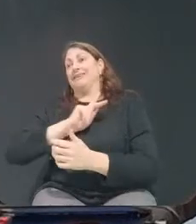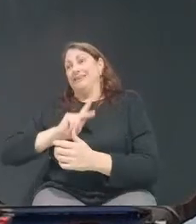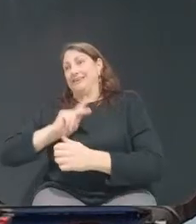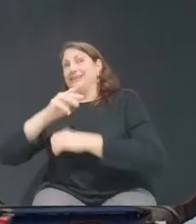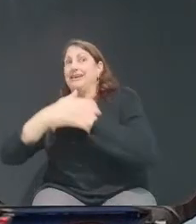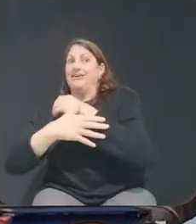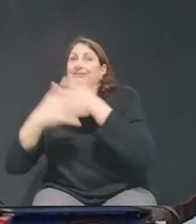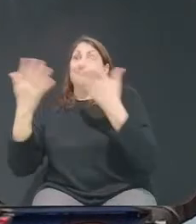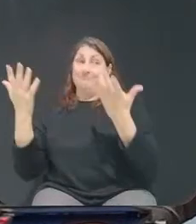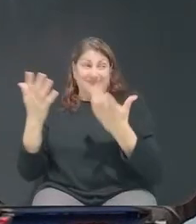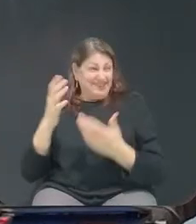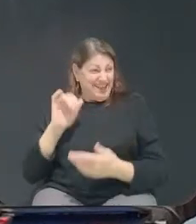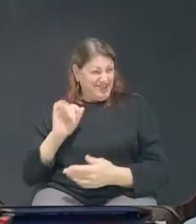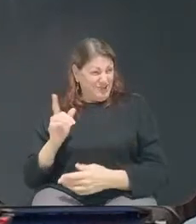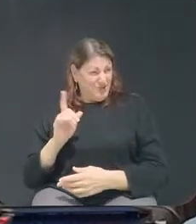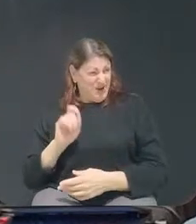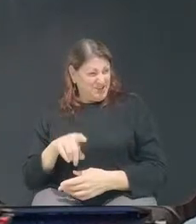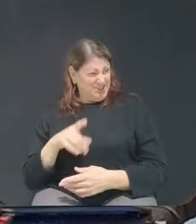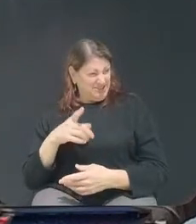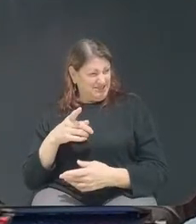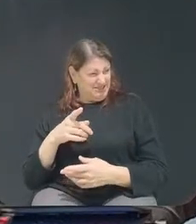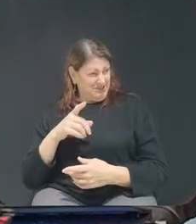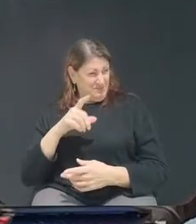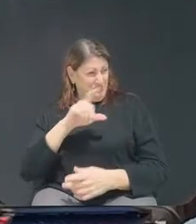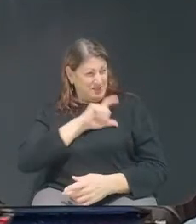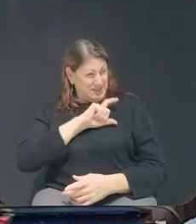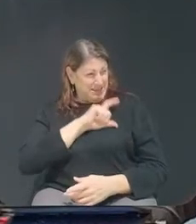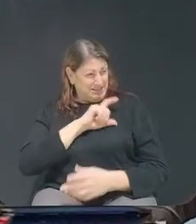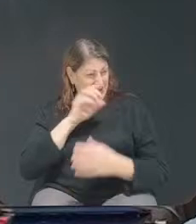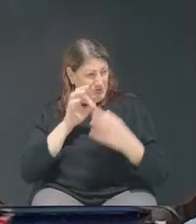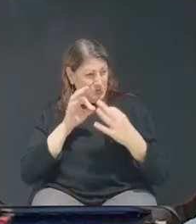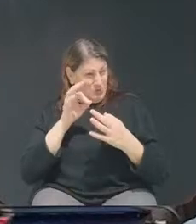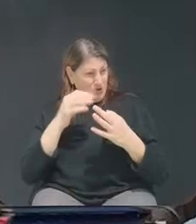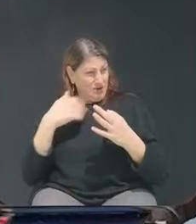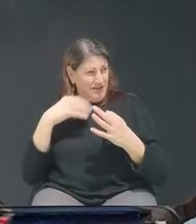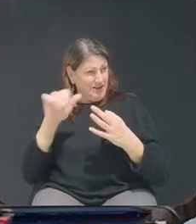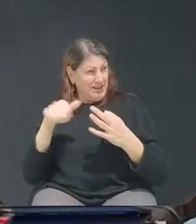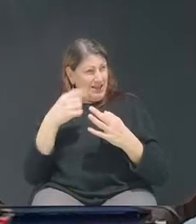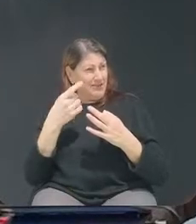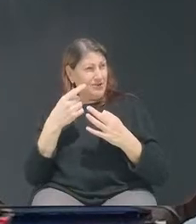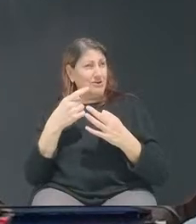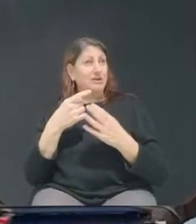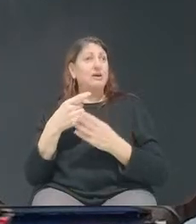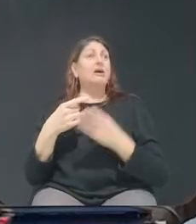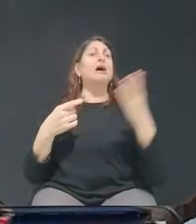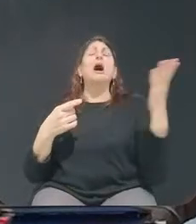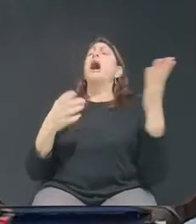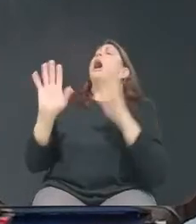So was that your two questions, police and court records? Was there another type of record?